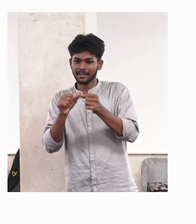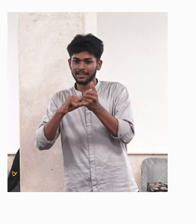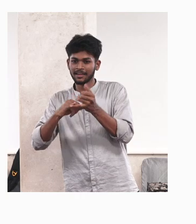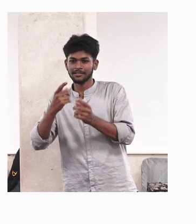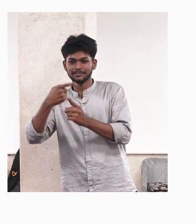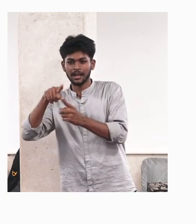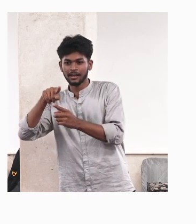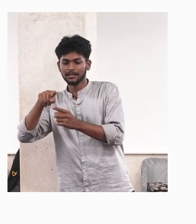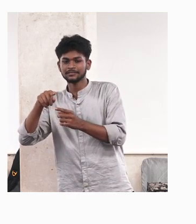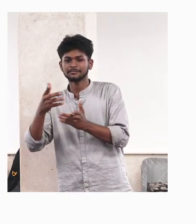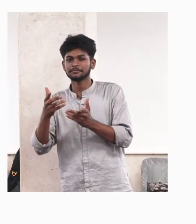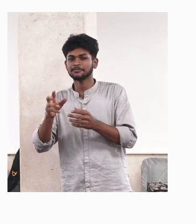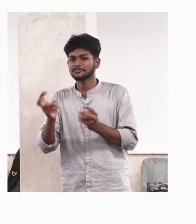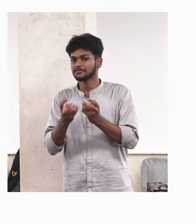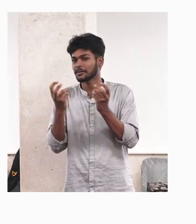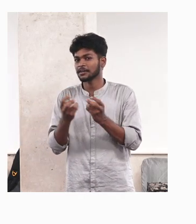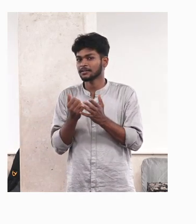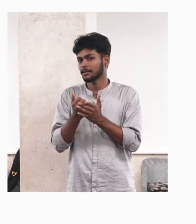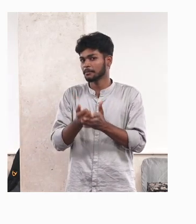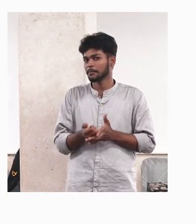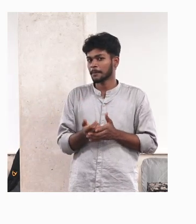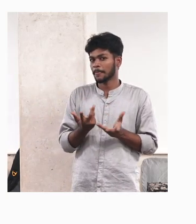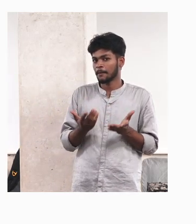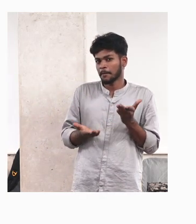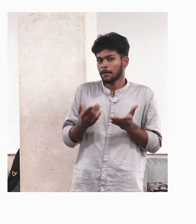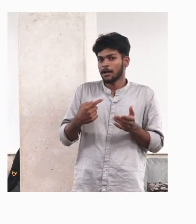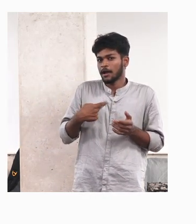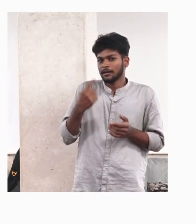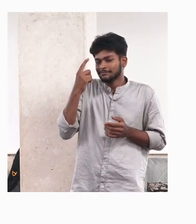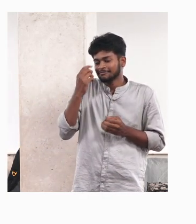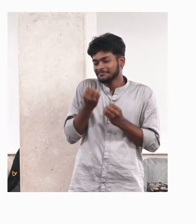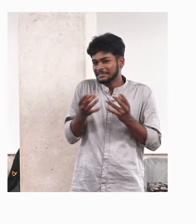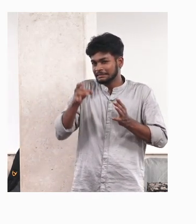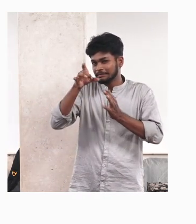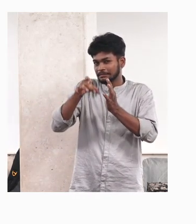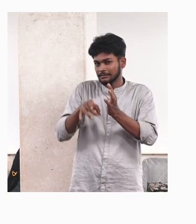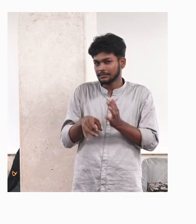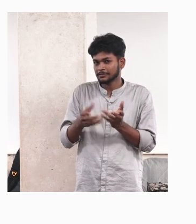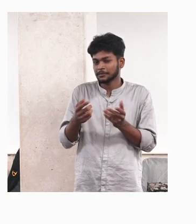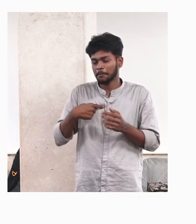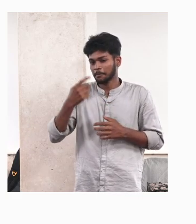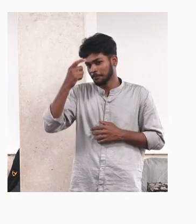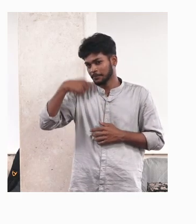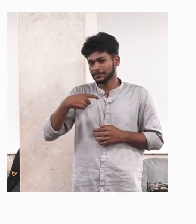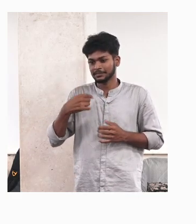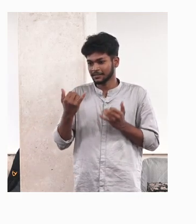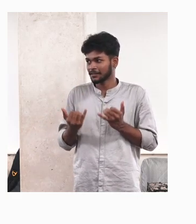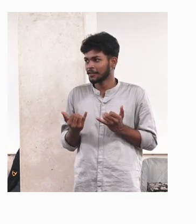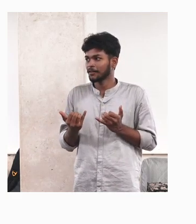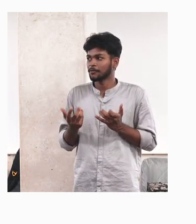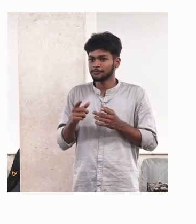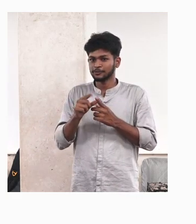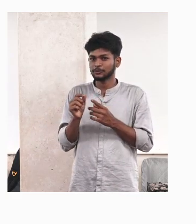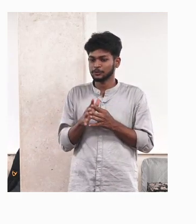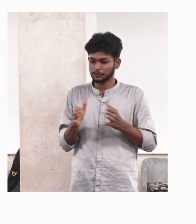them? So that has been my main, I have been thinking about it a lot, but I'm very grateful that I'm doing this course because it